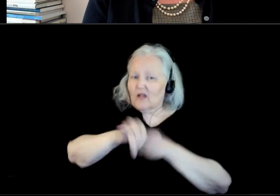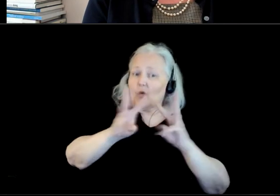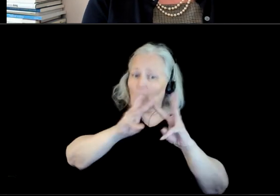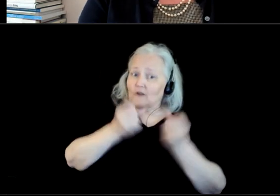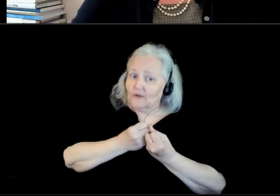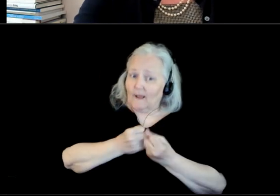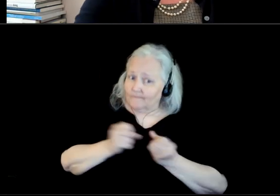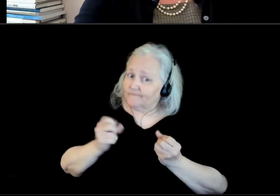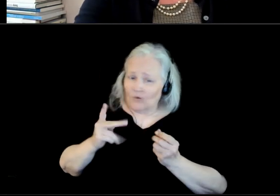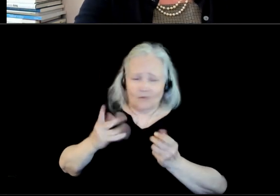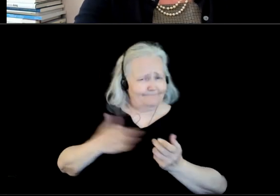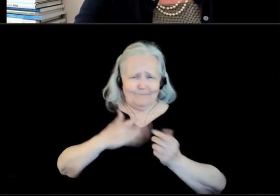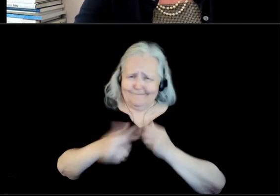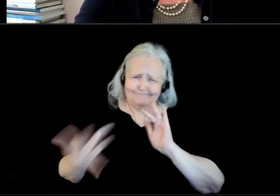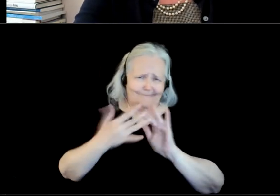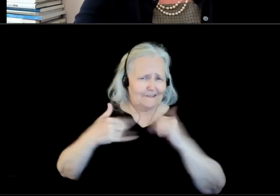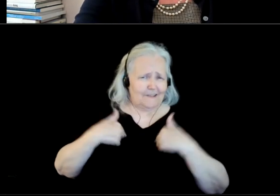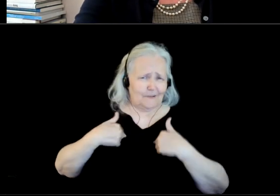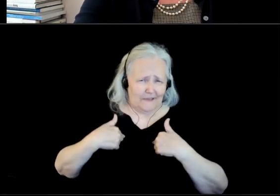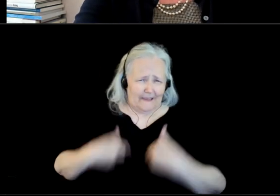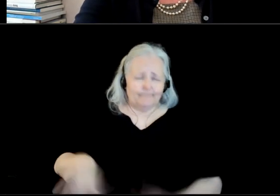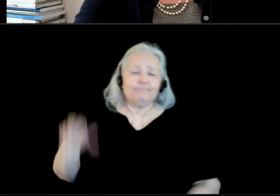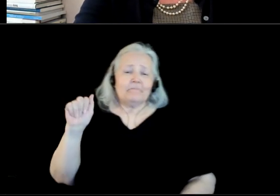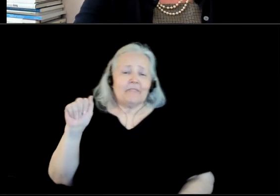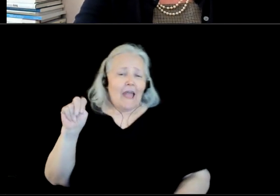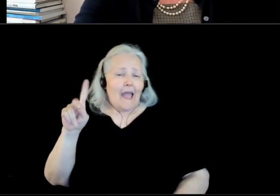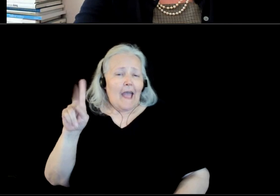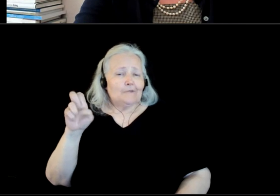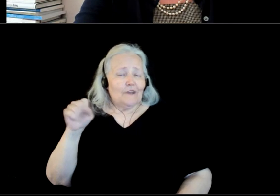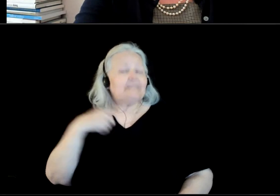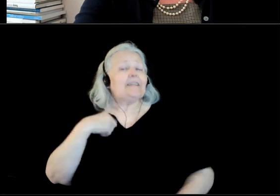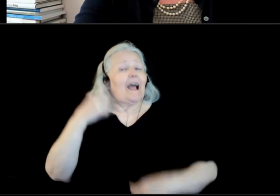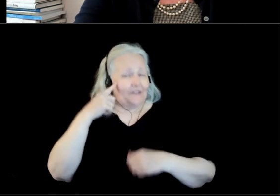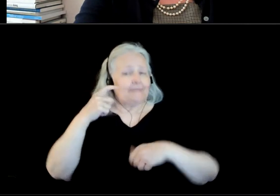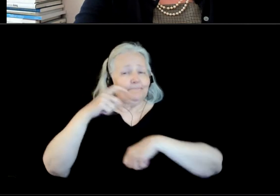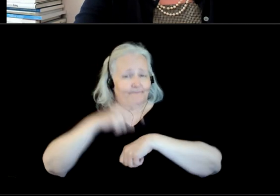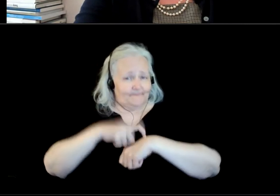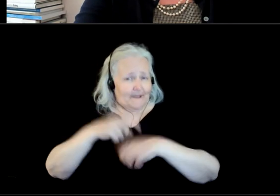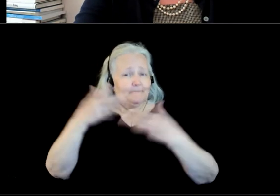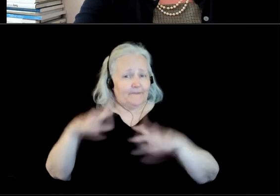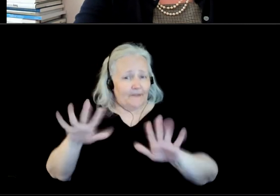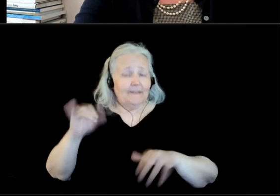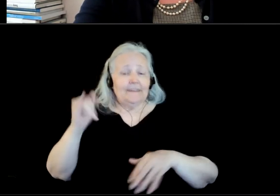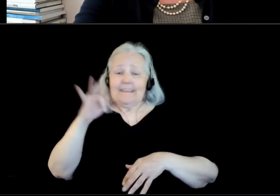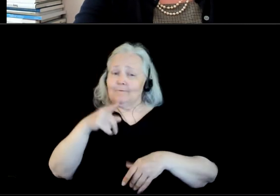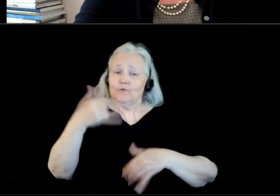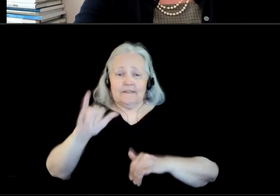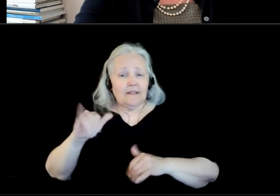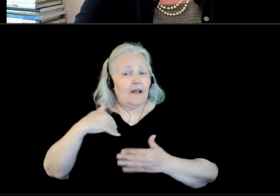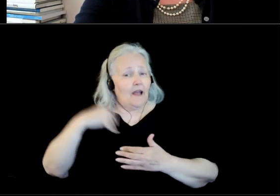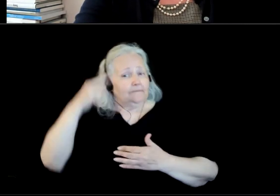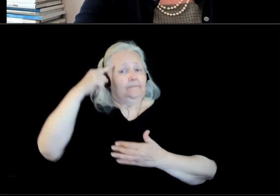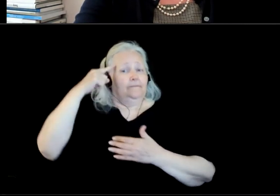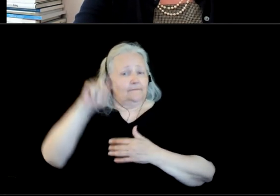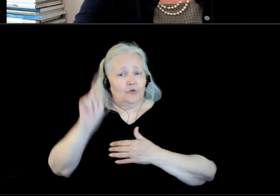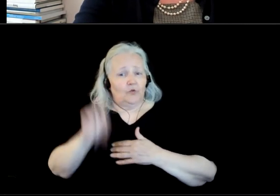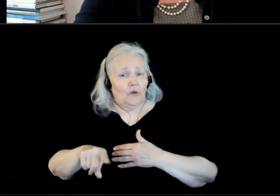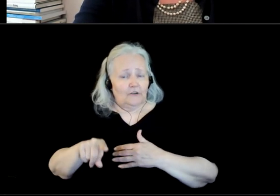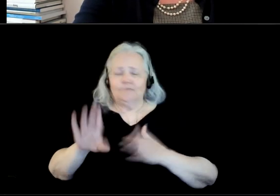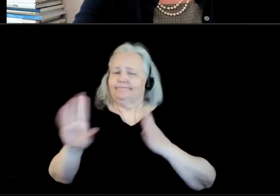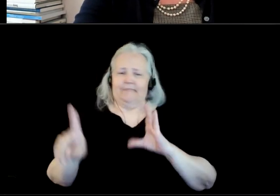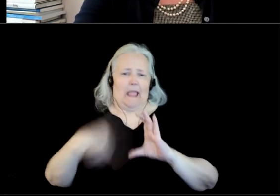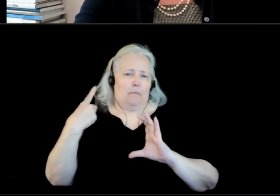And I think that is about it for us today. If there's remaining questions, send us an email. We